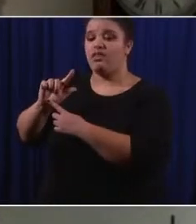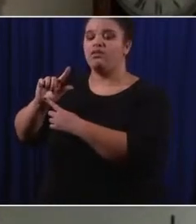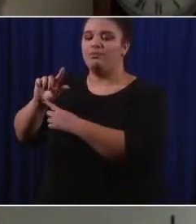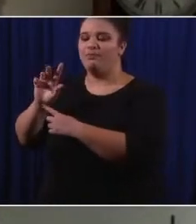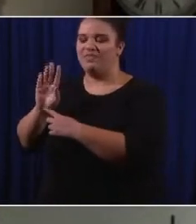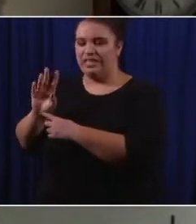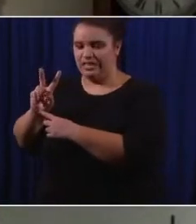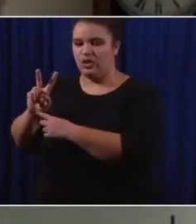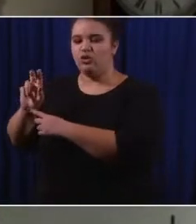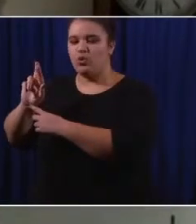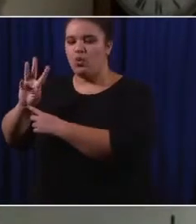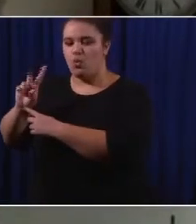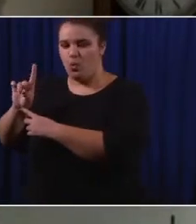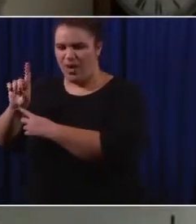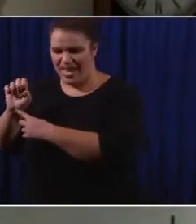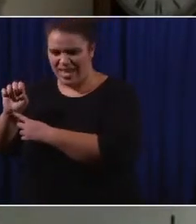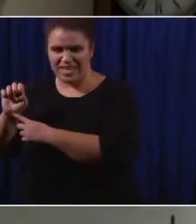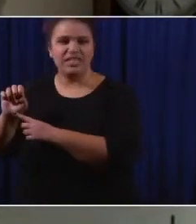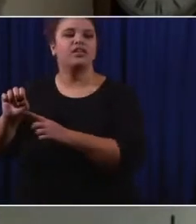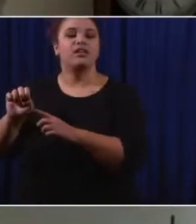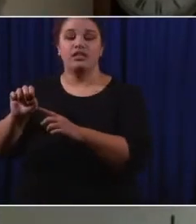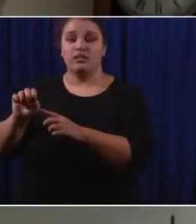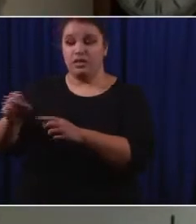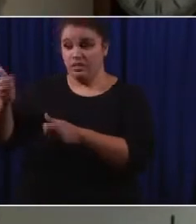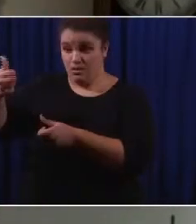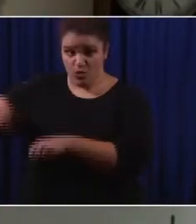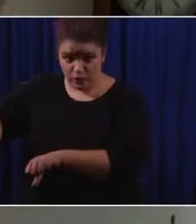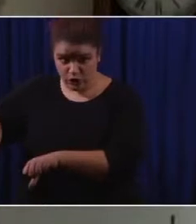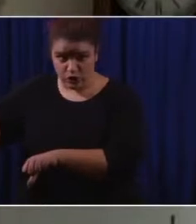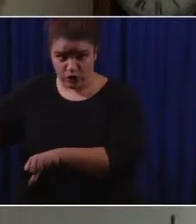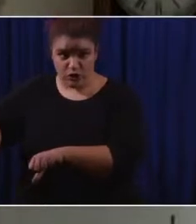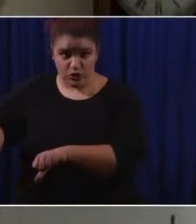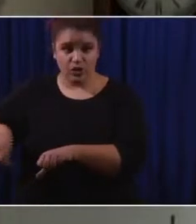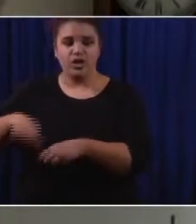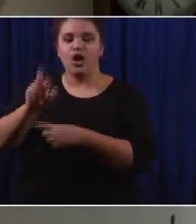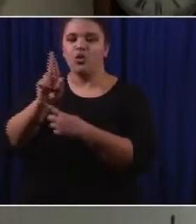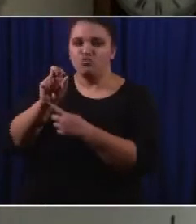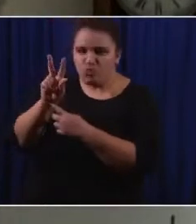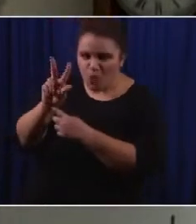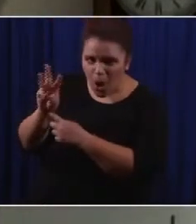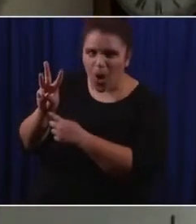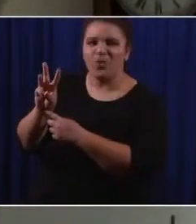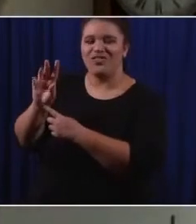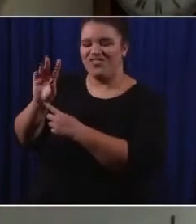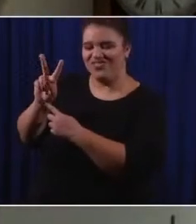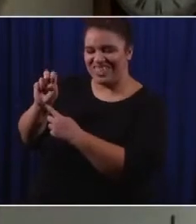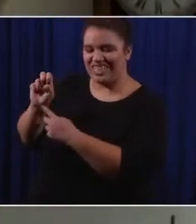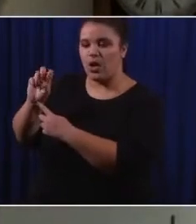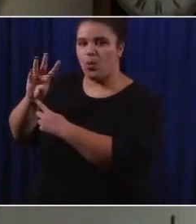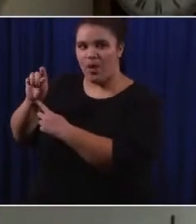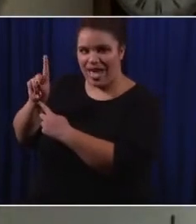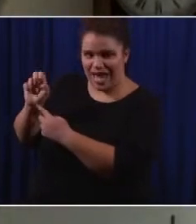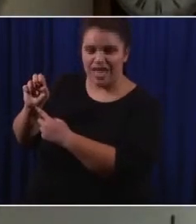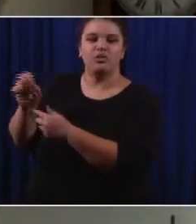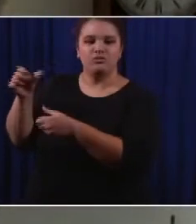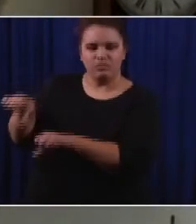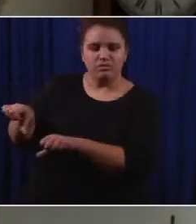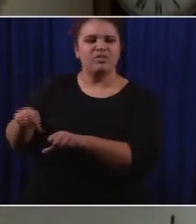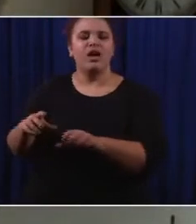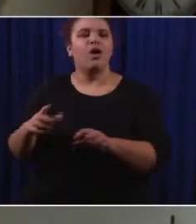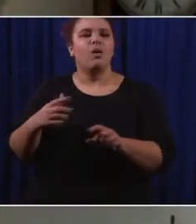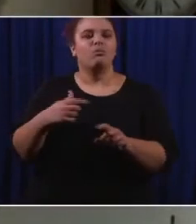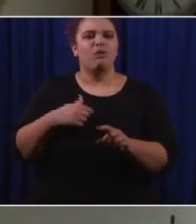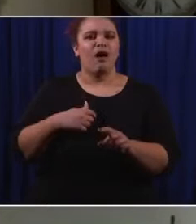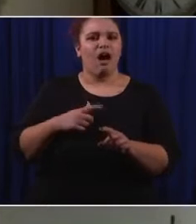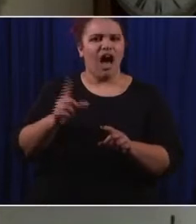trigger ban for the state of Ohio? I have not looked at it. It's literally the first thing I have heard about it.